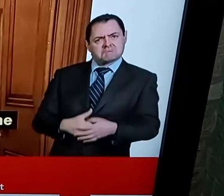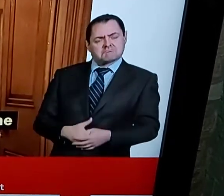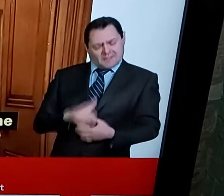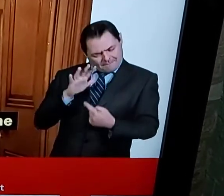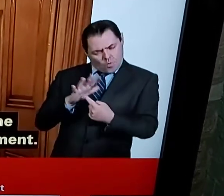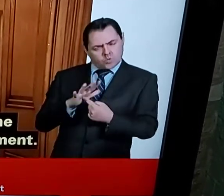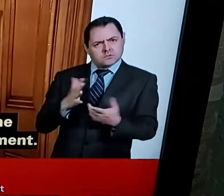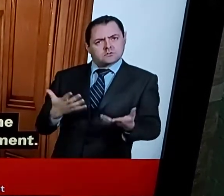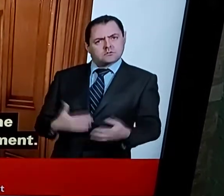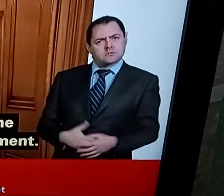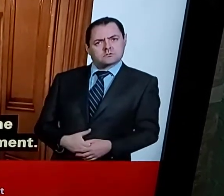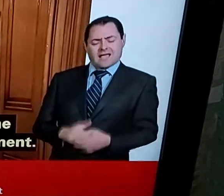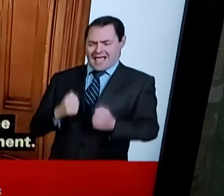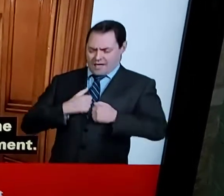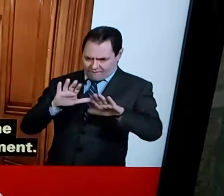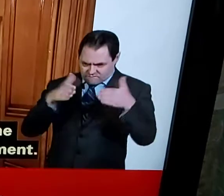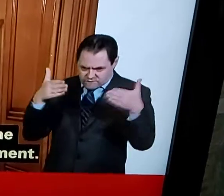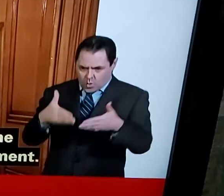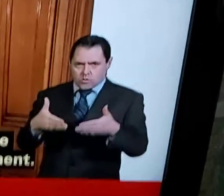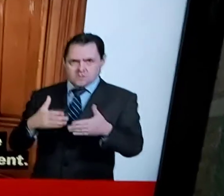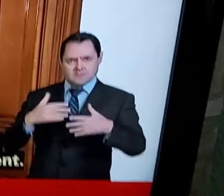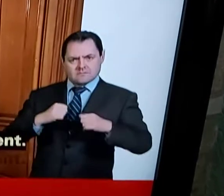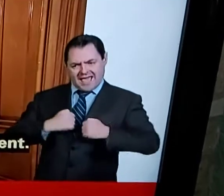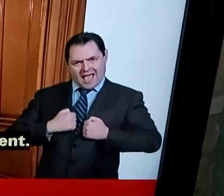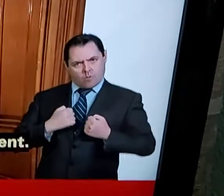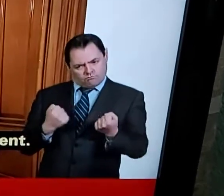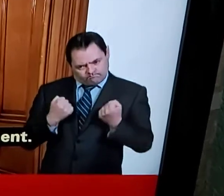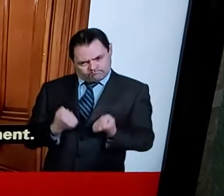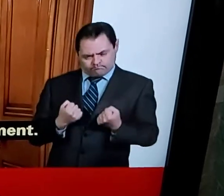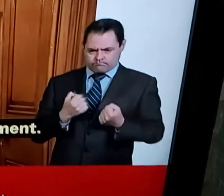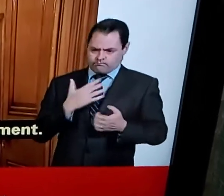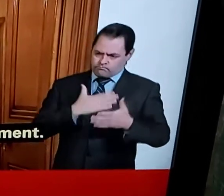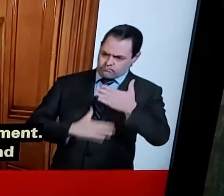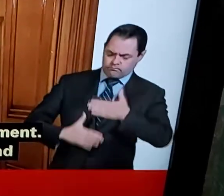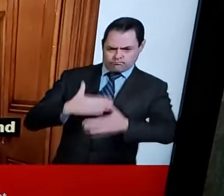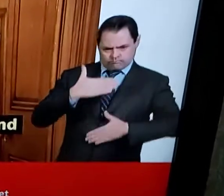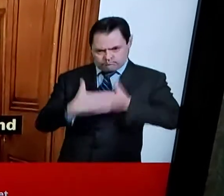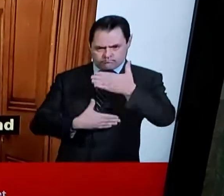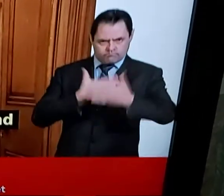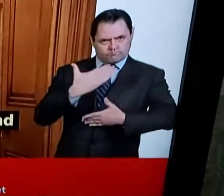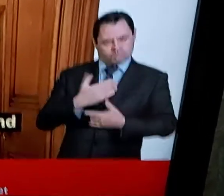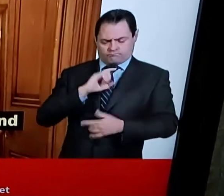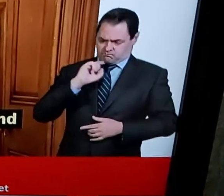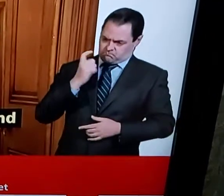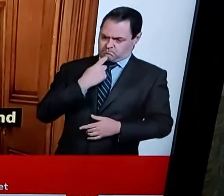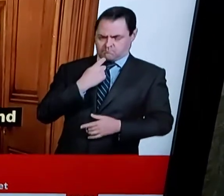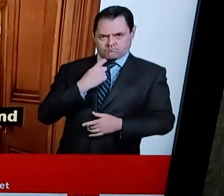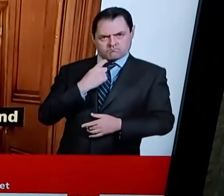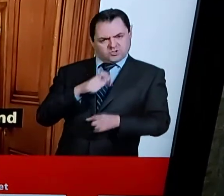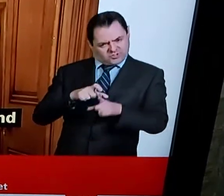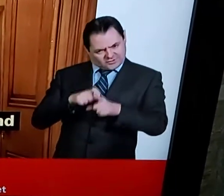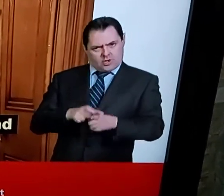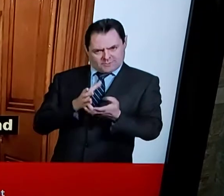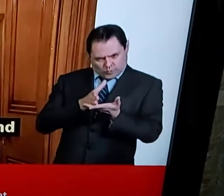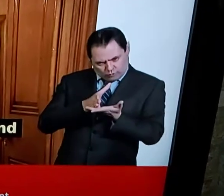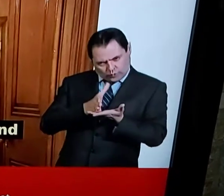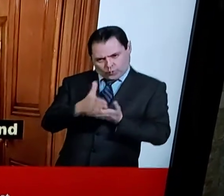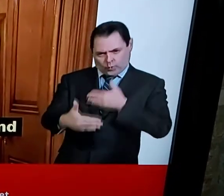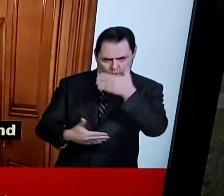We will keep all of our focus and all of our resolve with calm determination on delivering the government's plan to defeat the